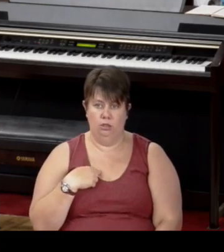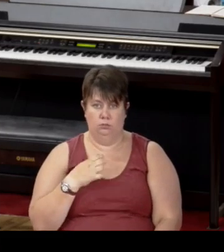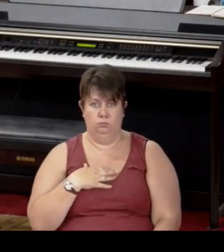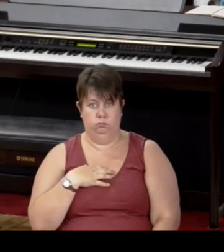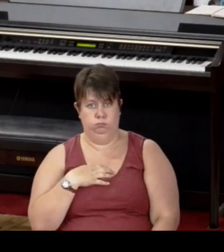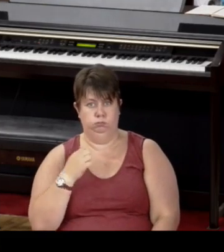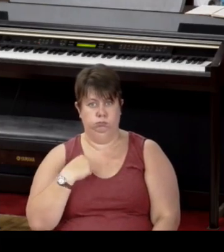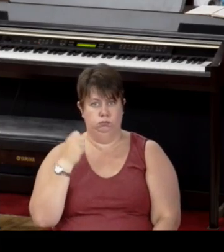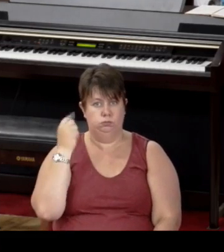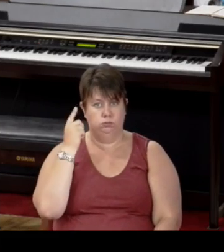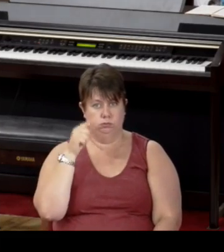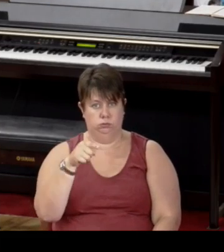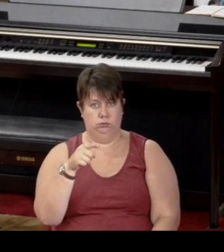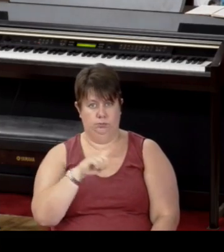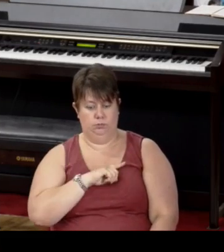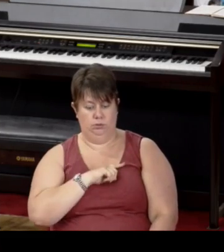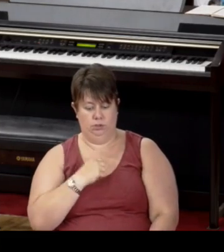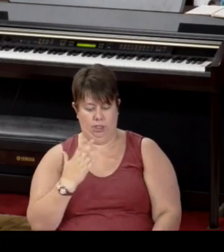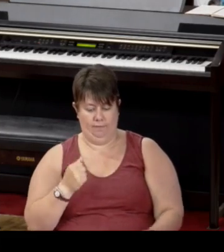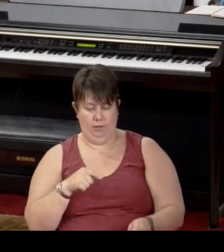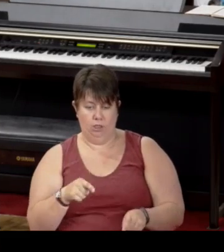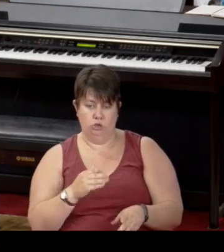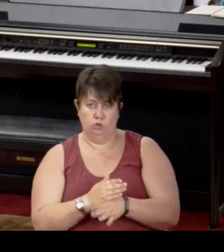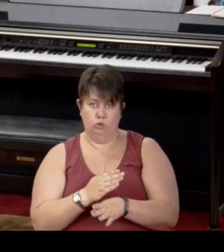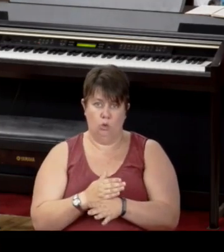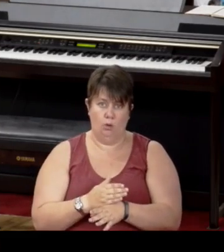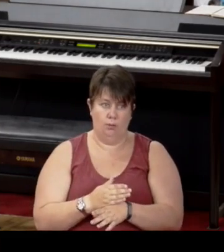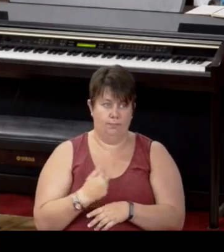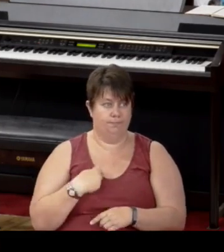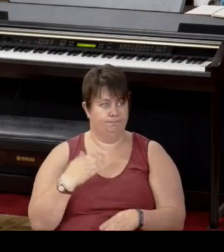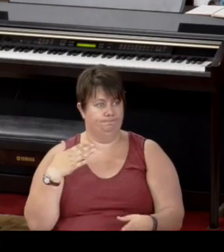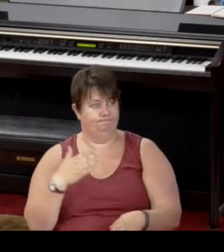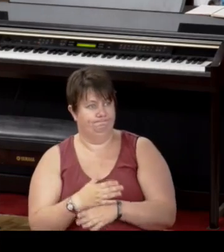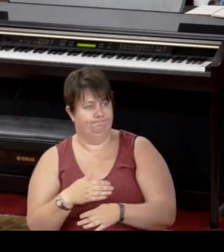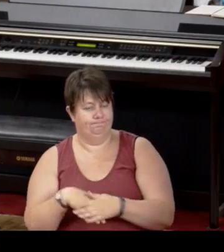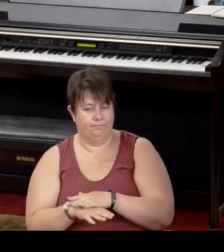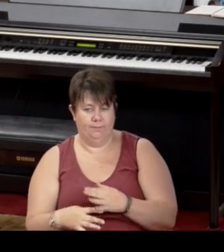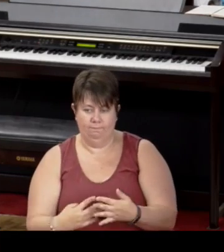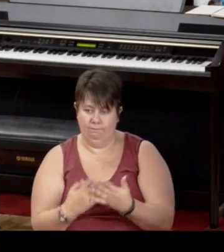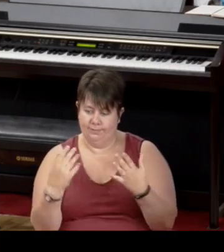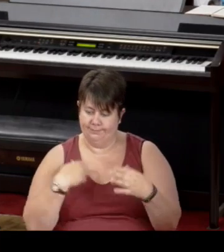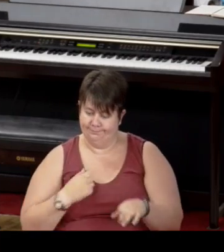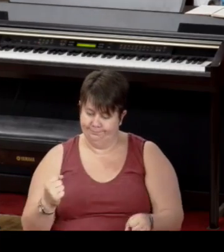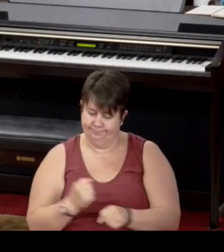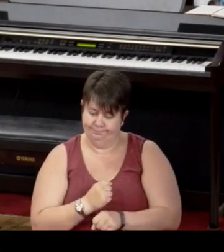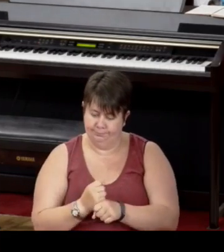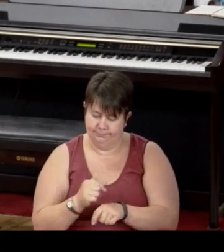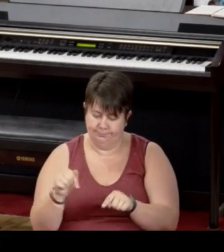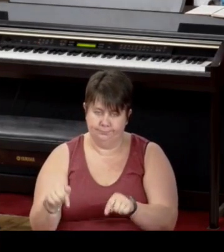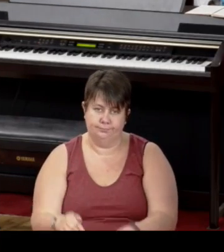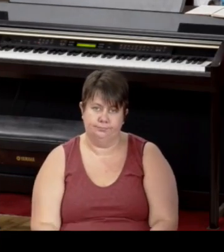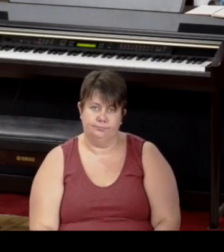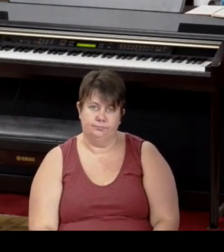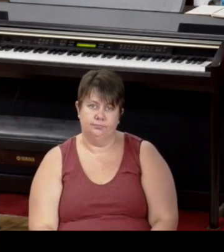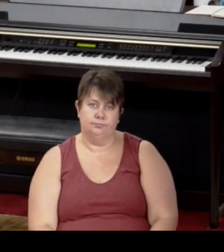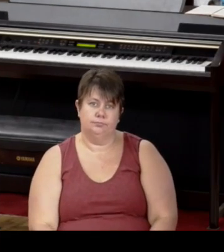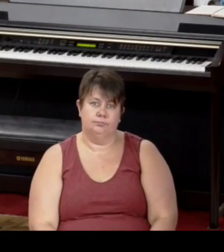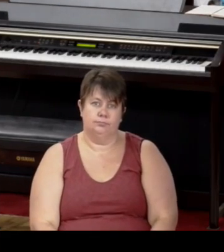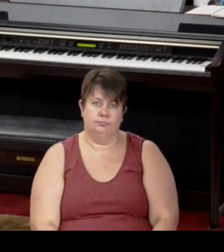because that's the employment they'd have had. They'd have been working the furnaces. They'd have been making the bronze for people.